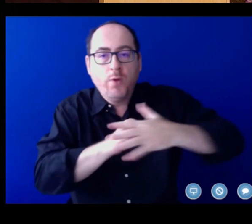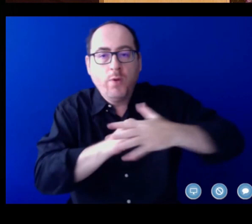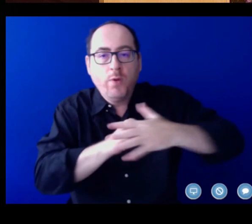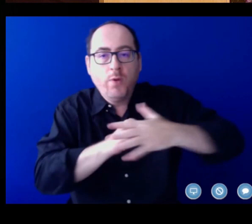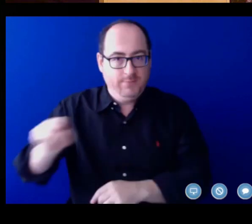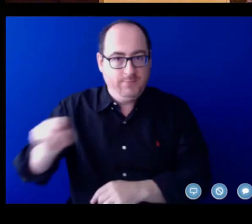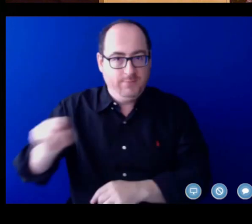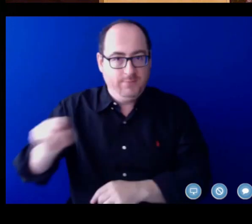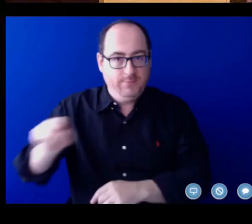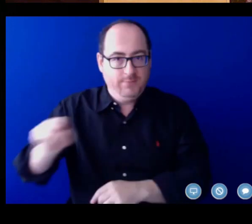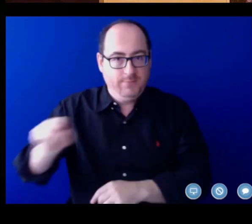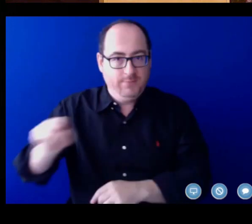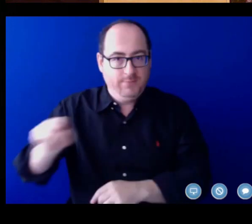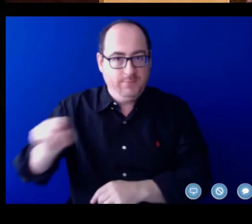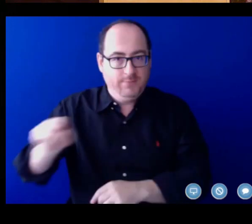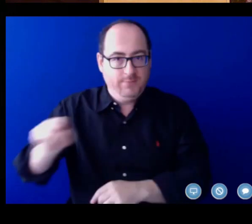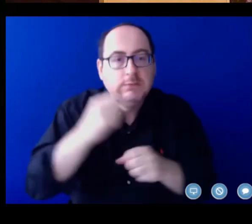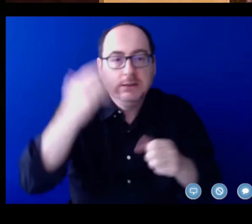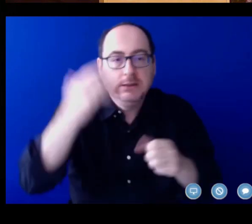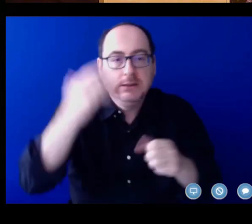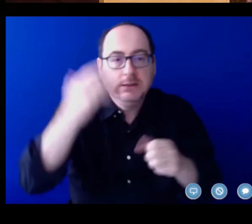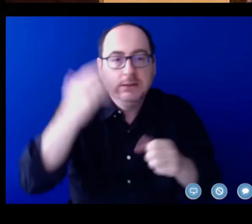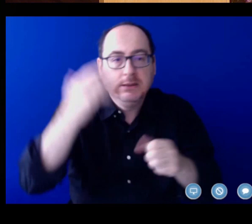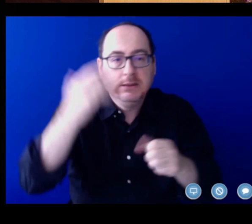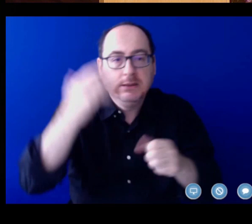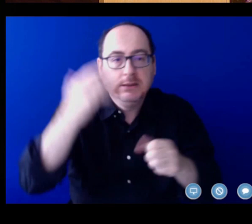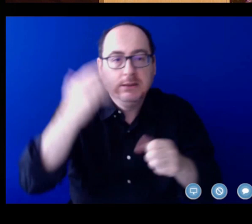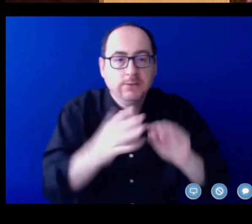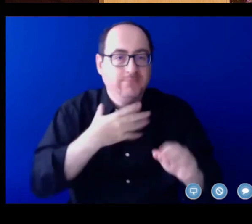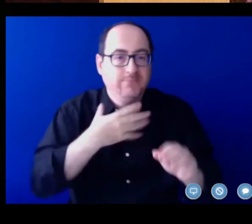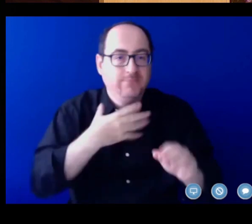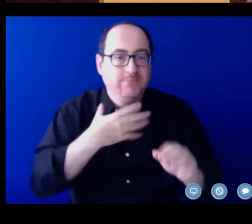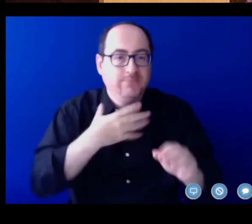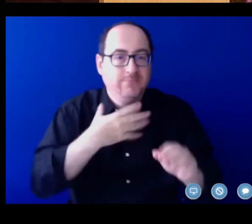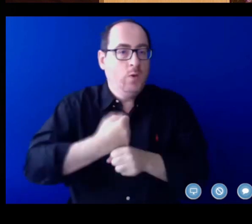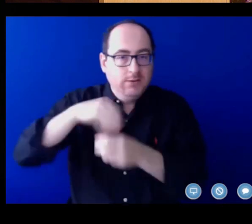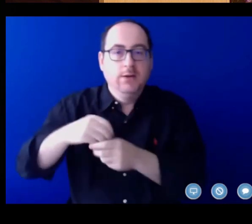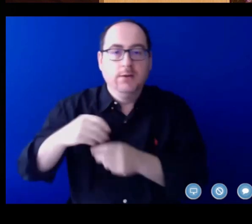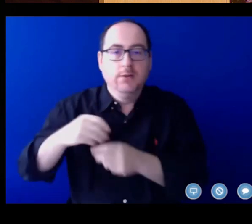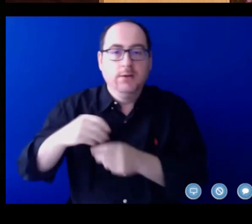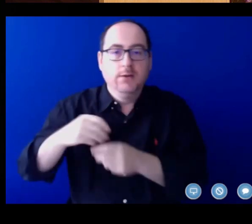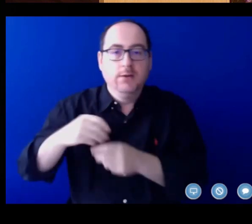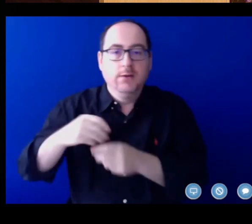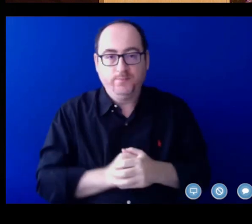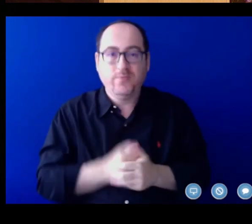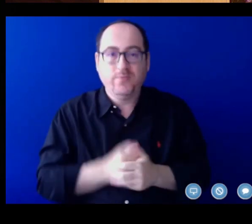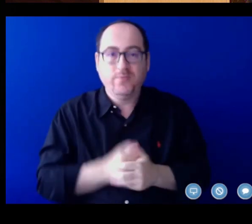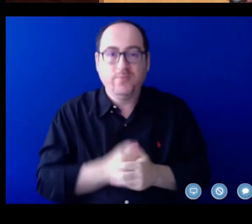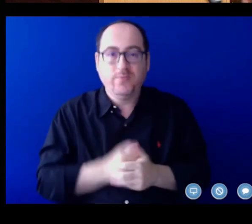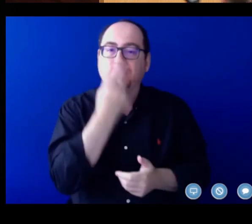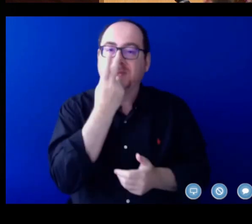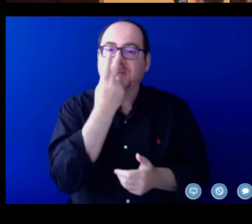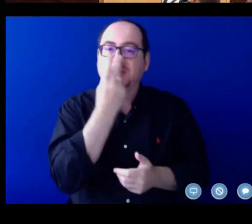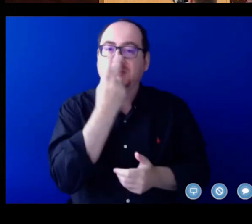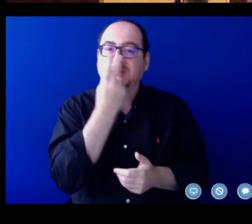stability. The framework also suggests that social connections are absolutely vitally important, and that people need different types of